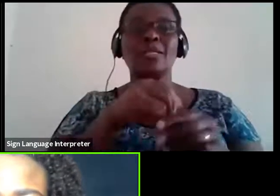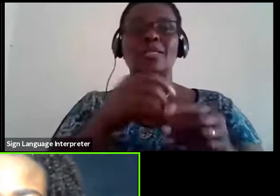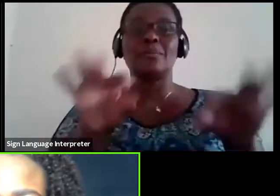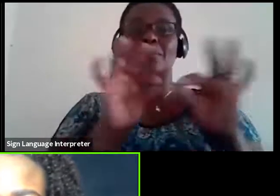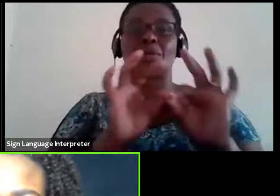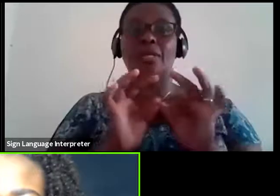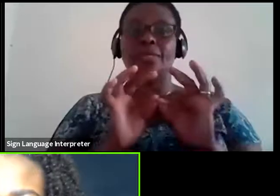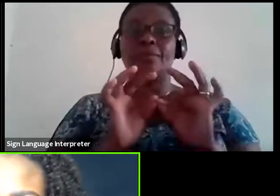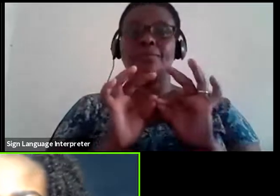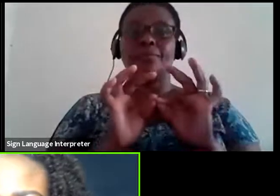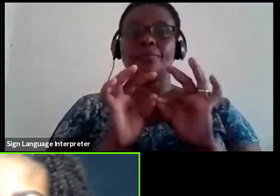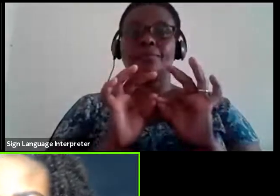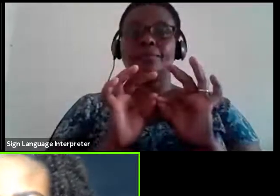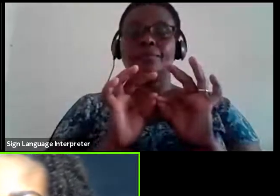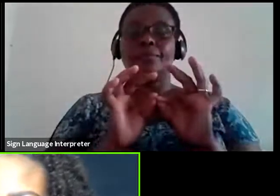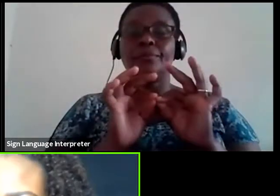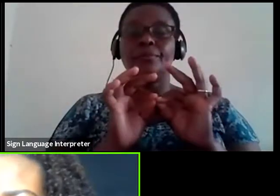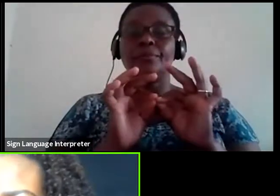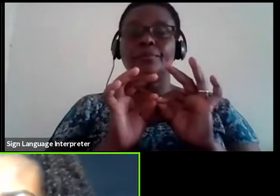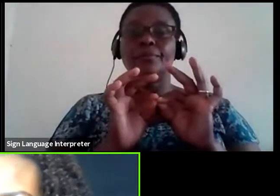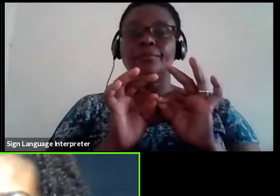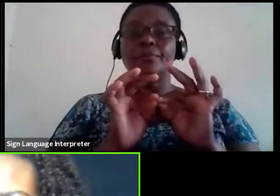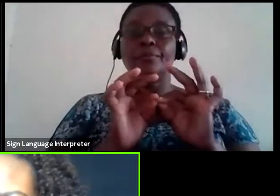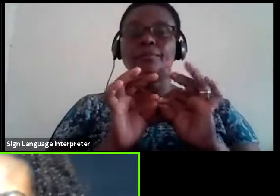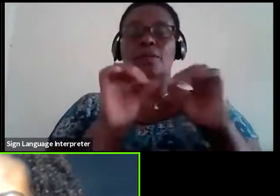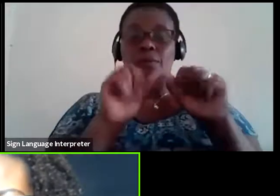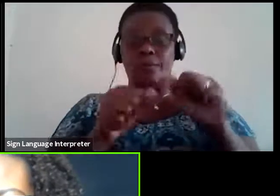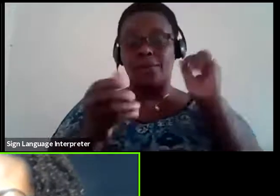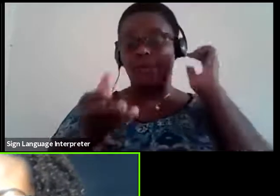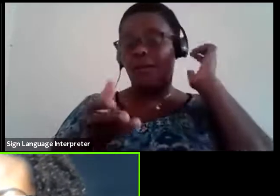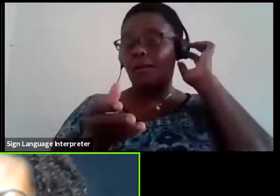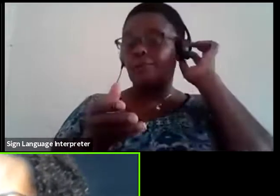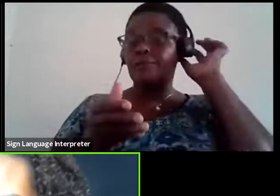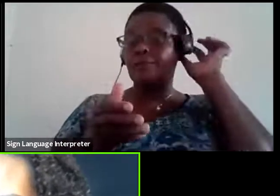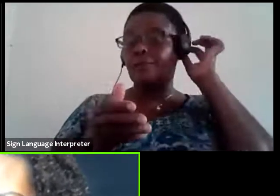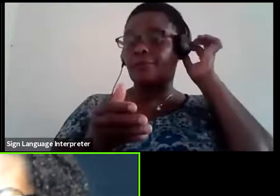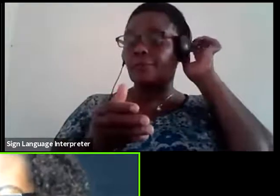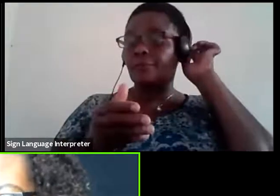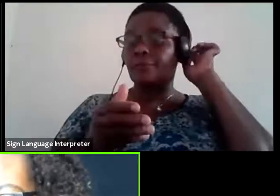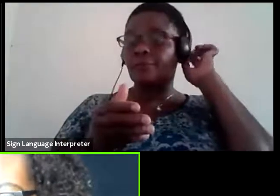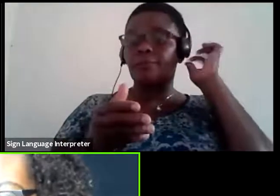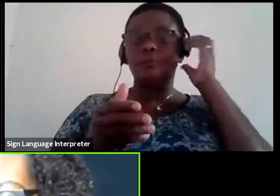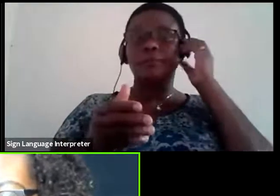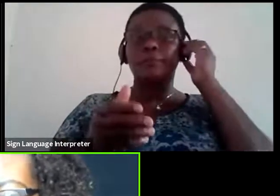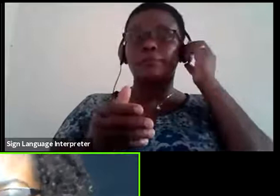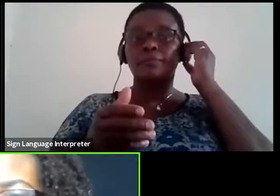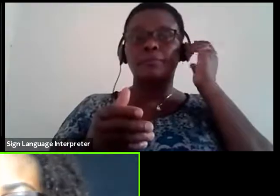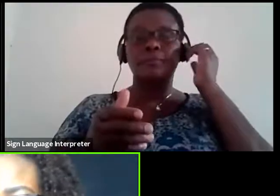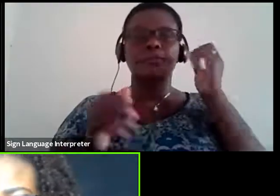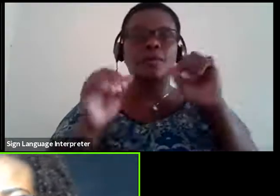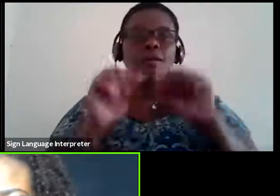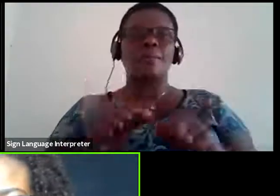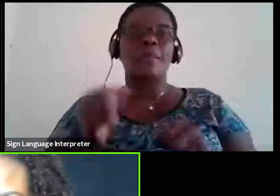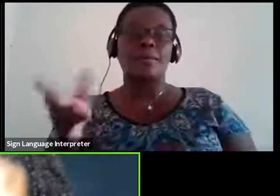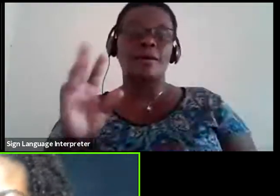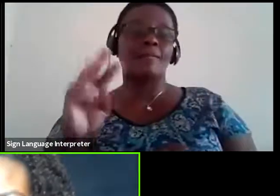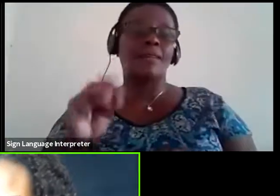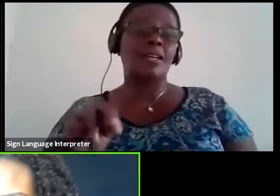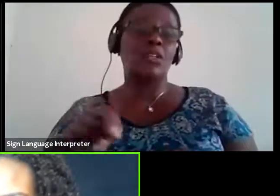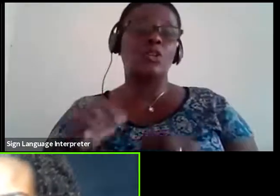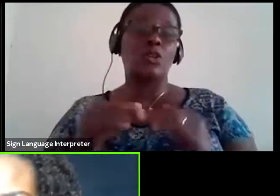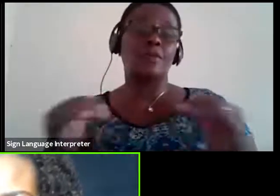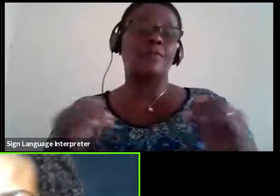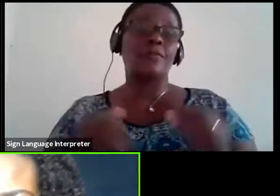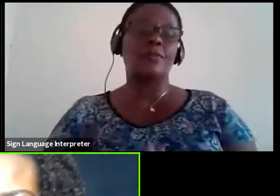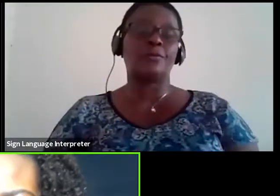to have. And so that's why also even at the national level, we have involved stakeholders. I hope that answers the question.